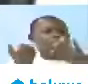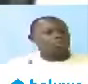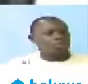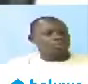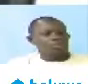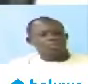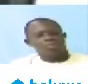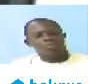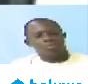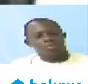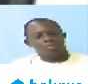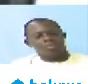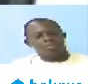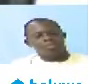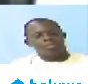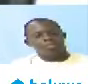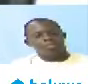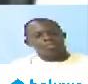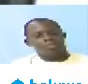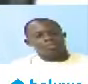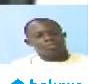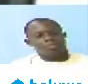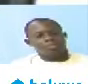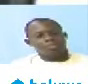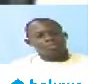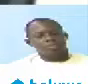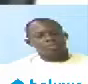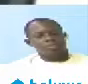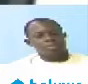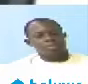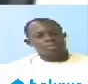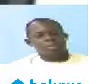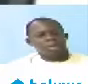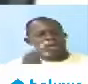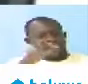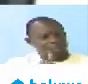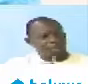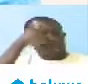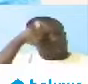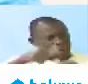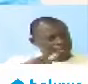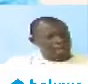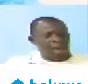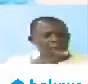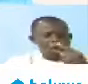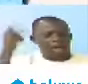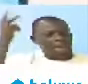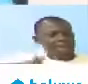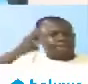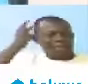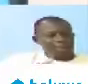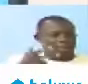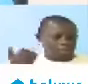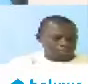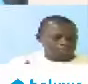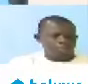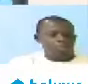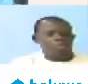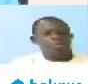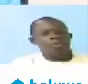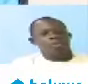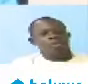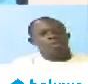Amojelu. Tolo reaklo mambo motani se. If I can remember, we were 18. Ah. Do